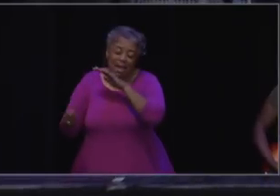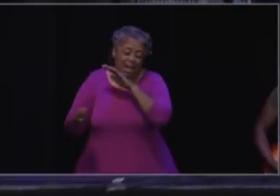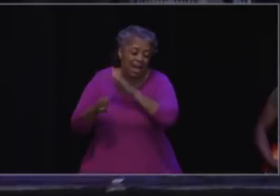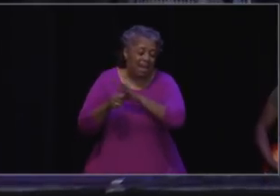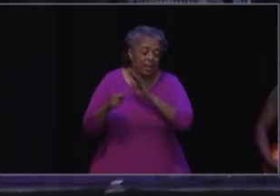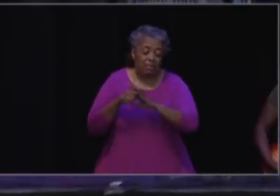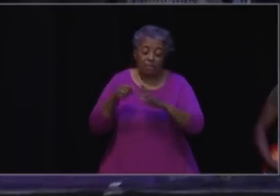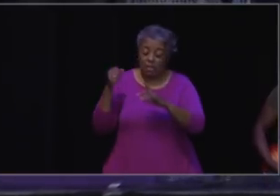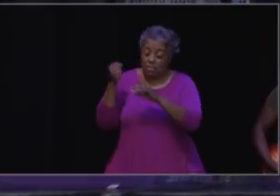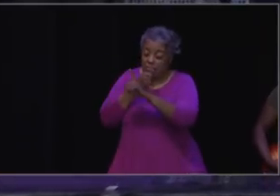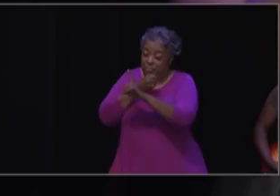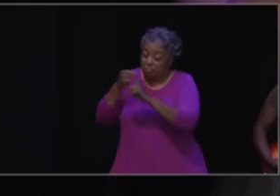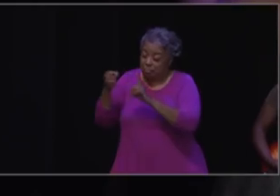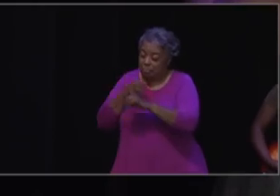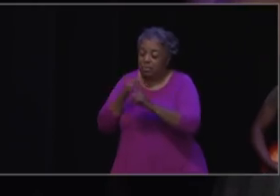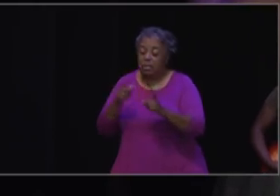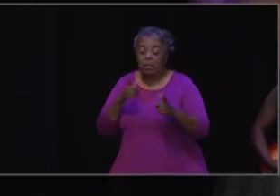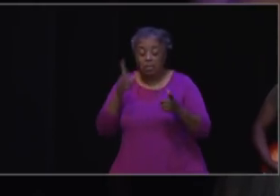the city,